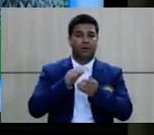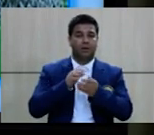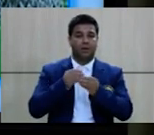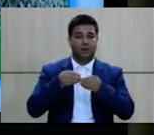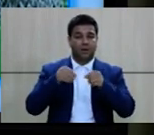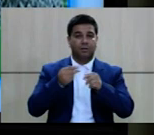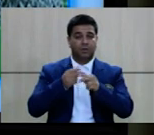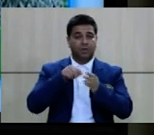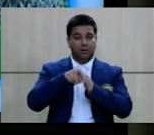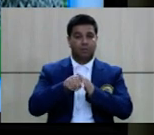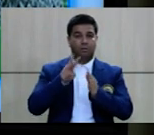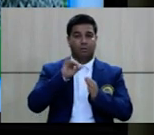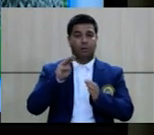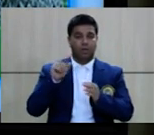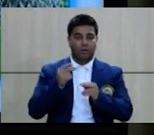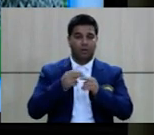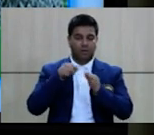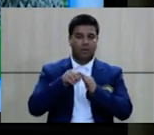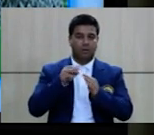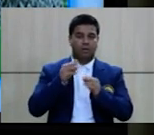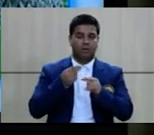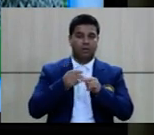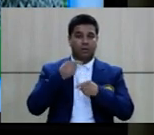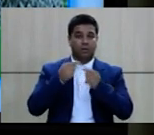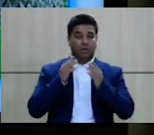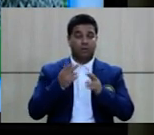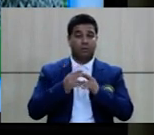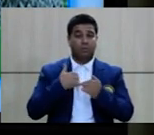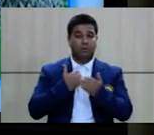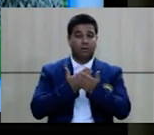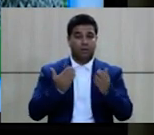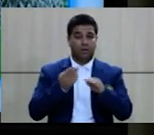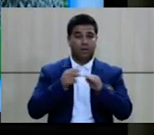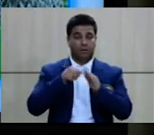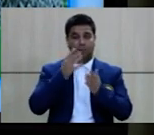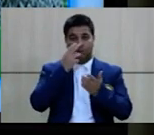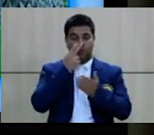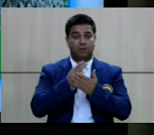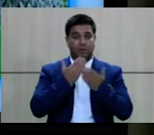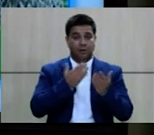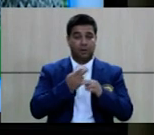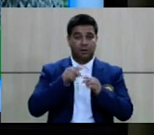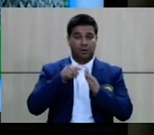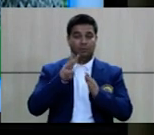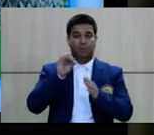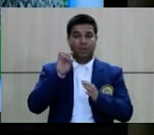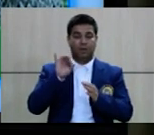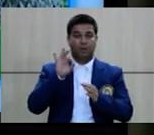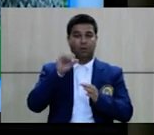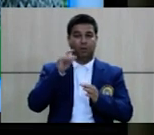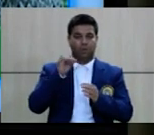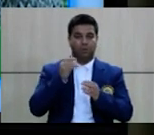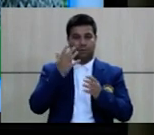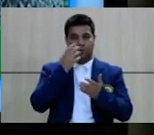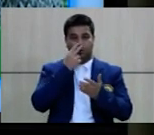oladigan moddalarga mineral o'g'itlar deyiladi. Endi bizda mana bu rasmimizda mineral o'g'itlar namunalari